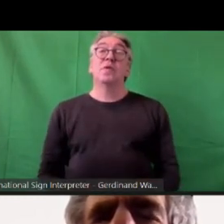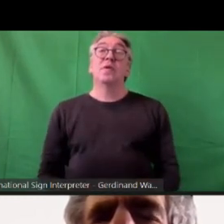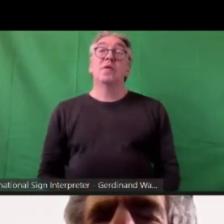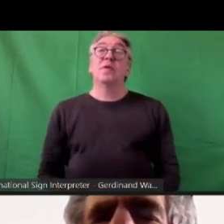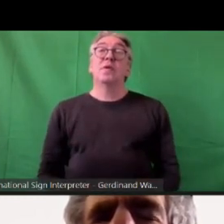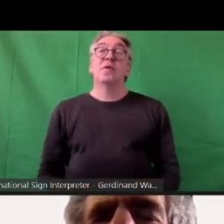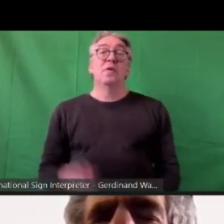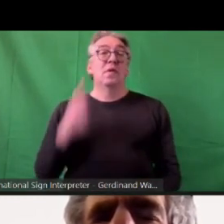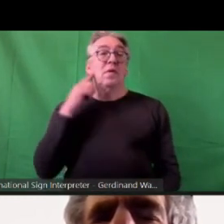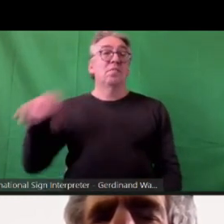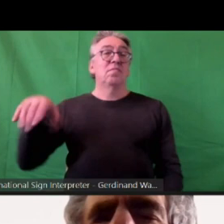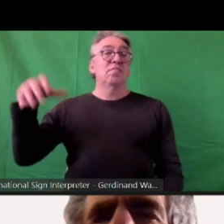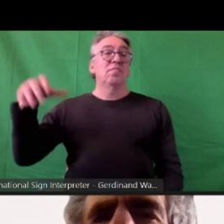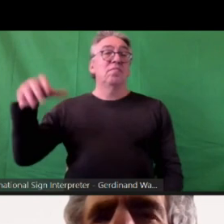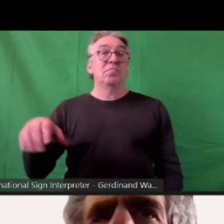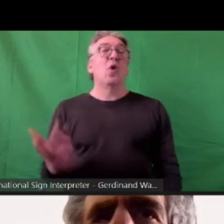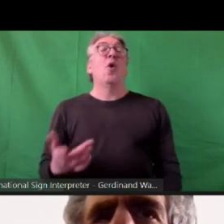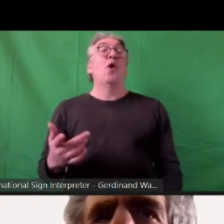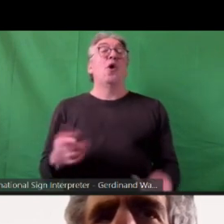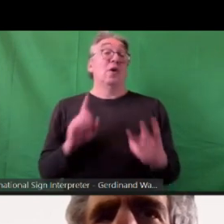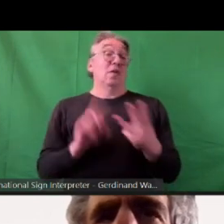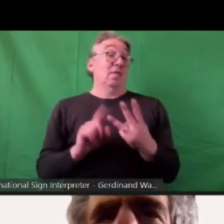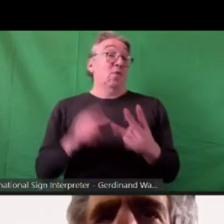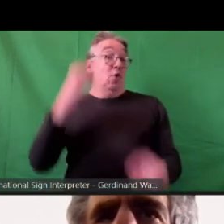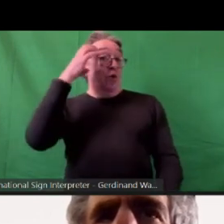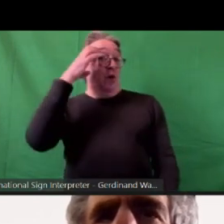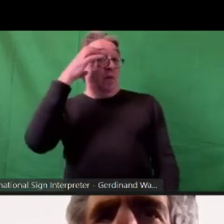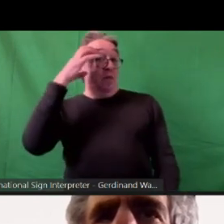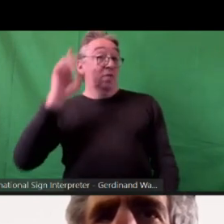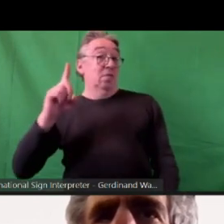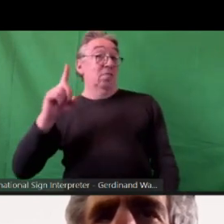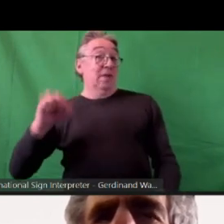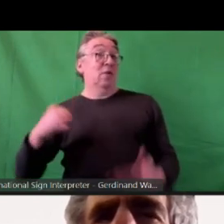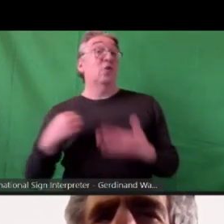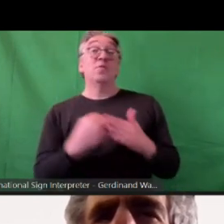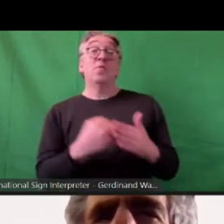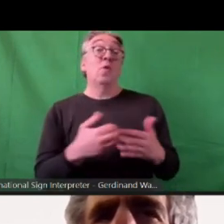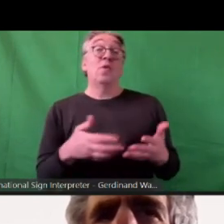from government in terms of having accessible,